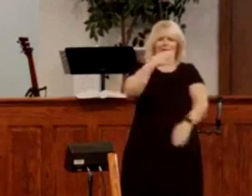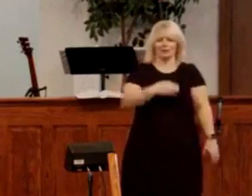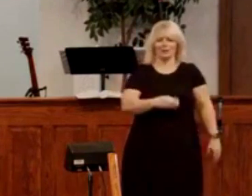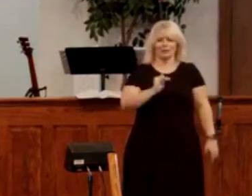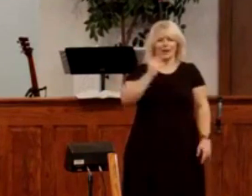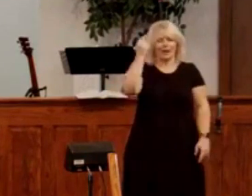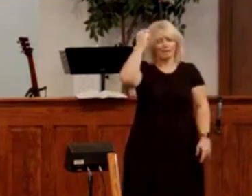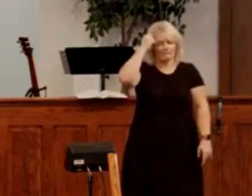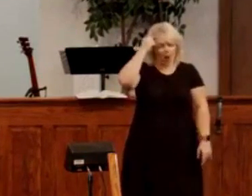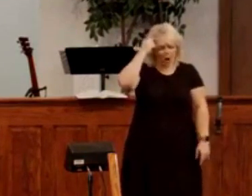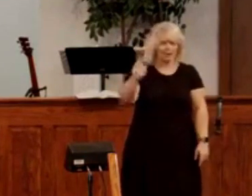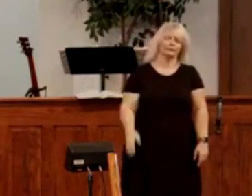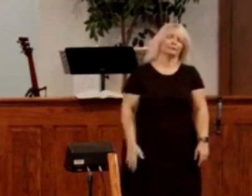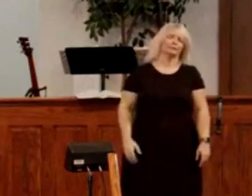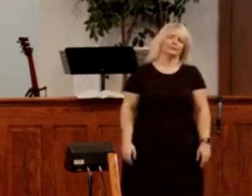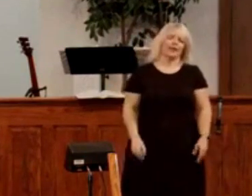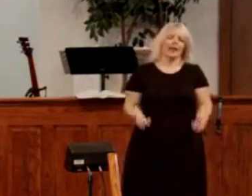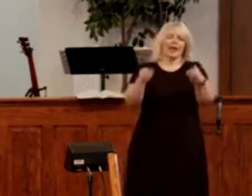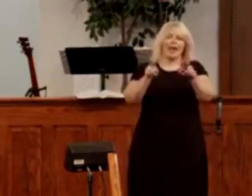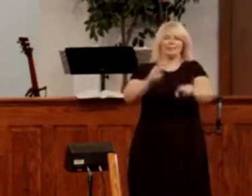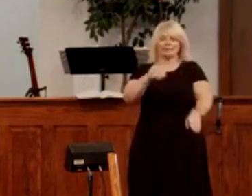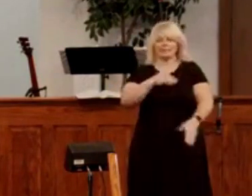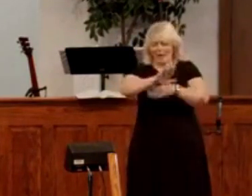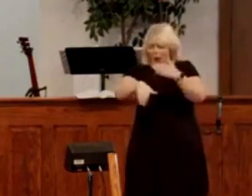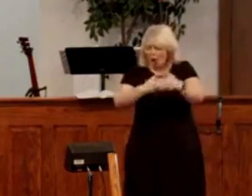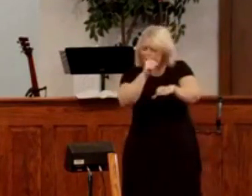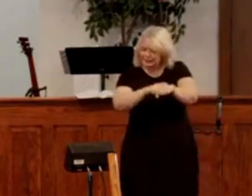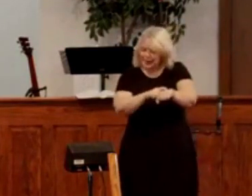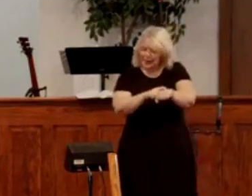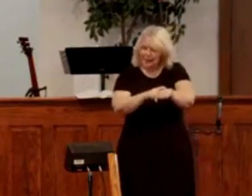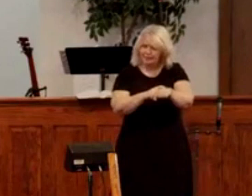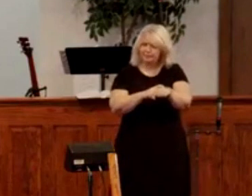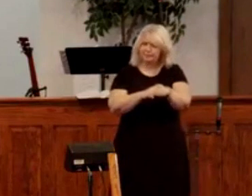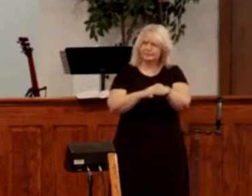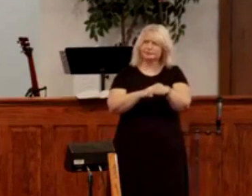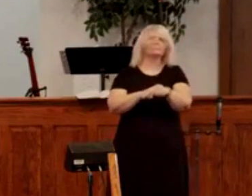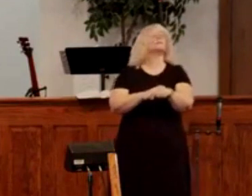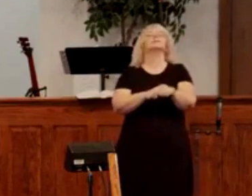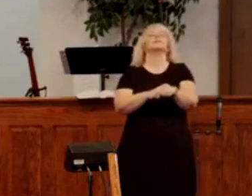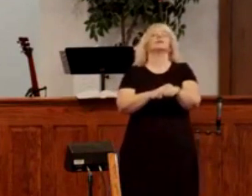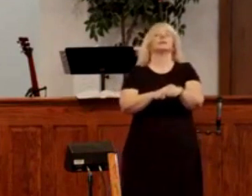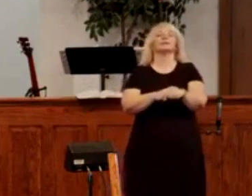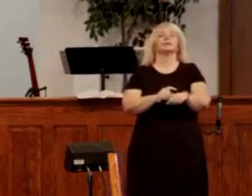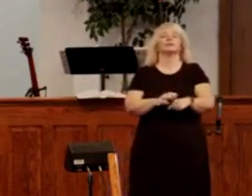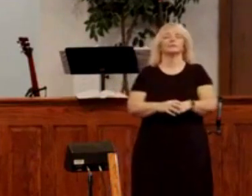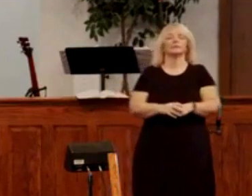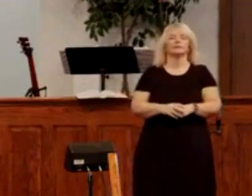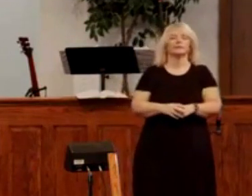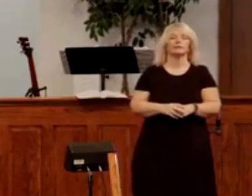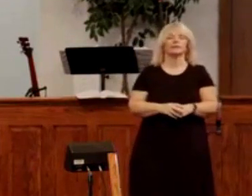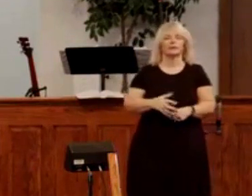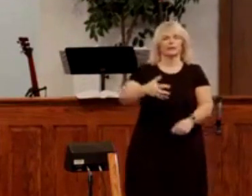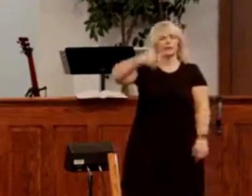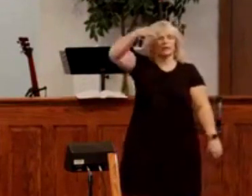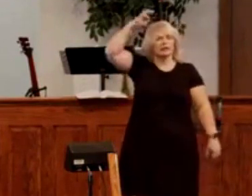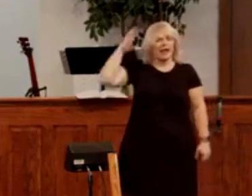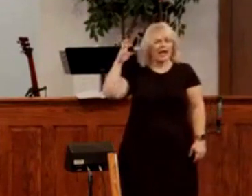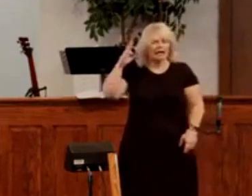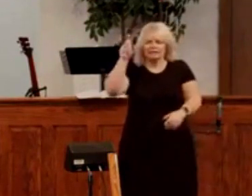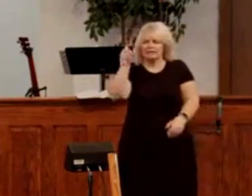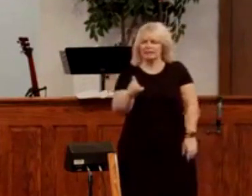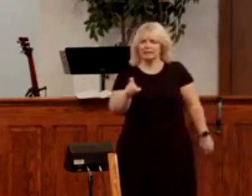brain? All right? Happens to me all the time. That would have worked last week. Okay, how about the lion? What did the lion need?